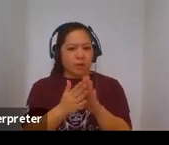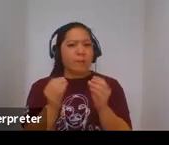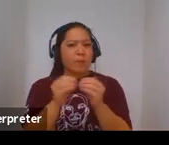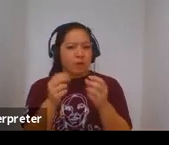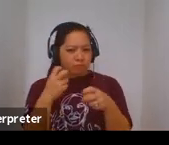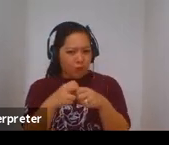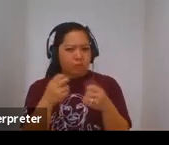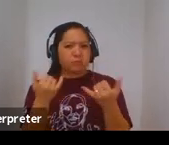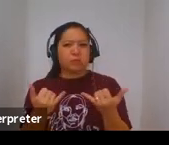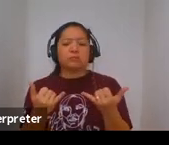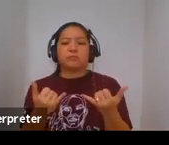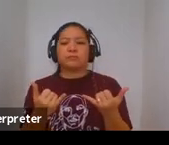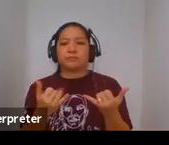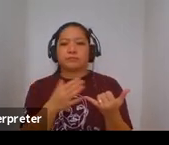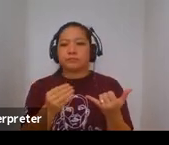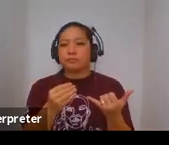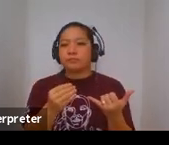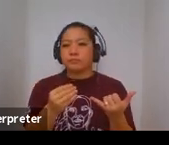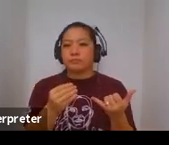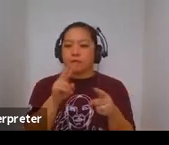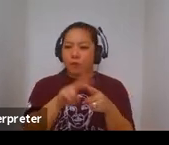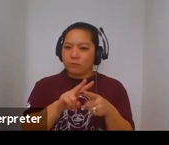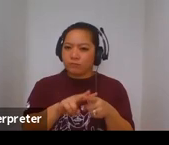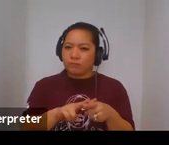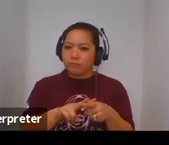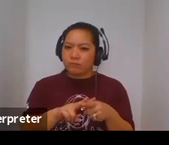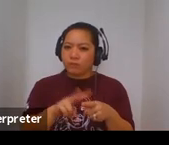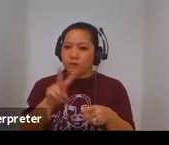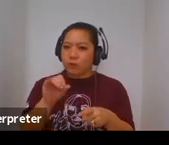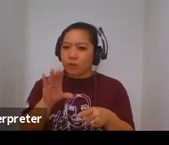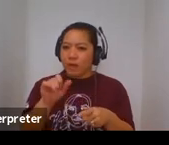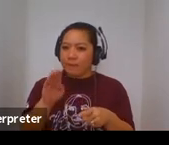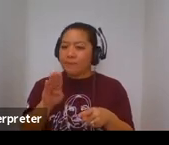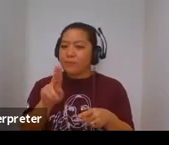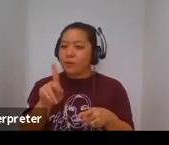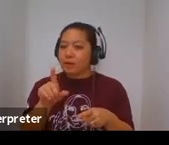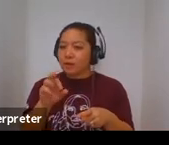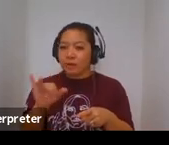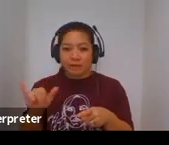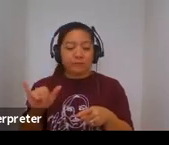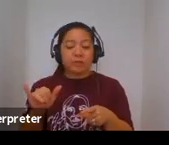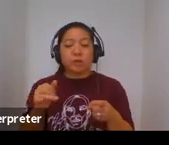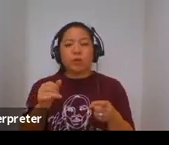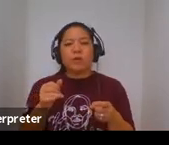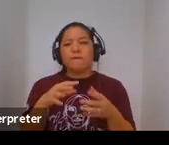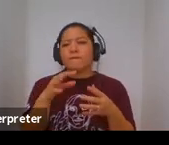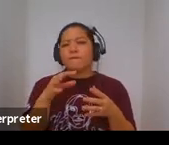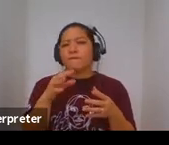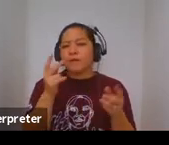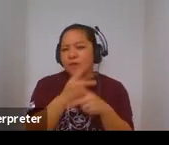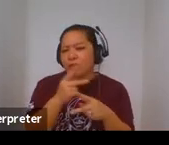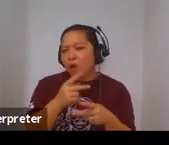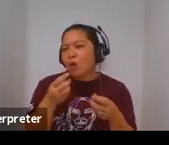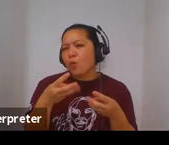difficult. There's a vocab piece there where you have to try and figure out ways to